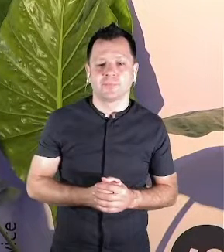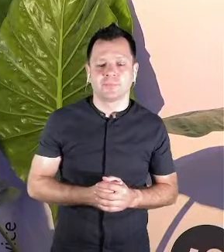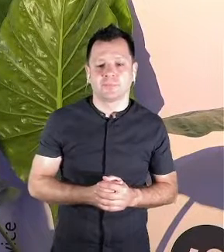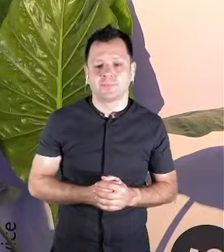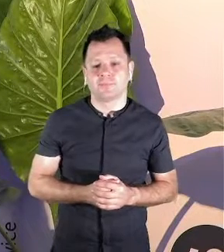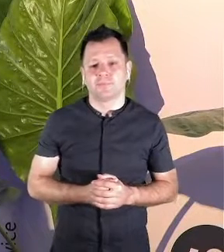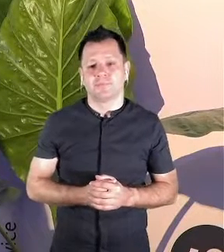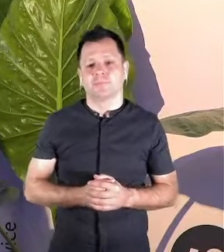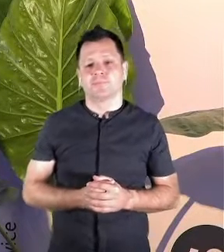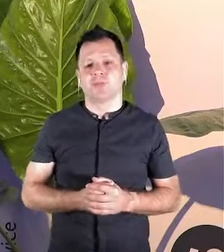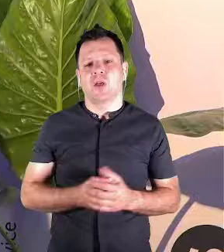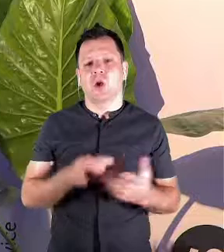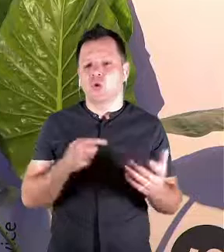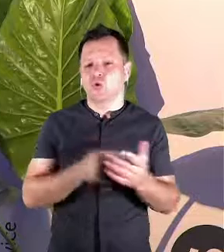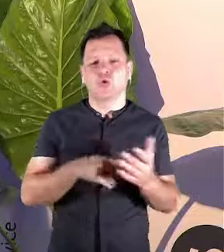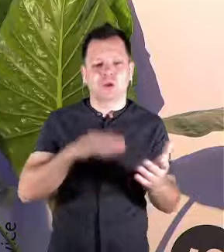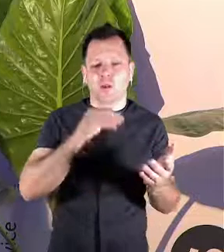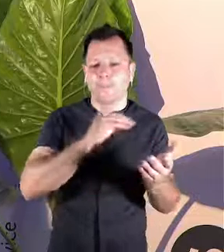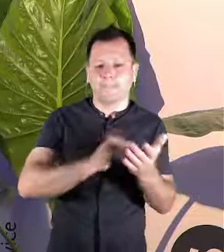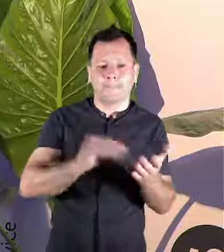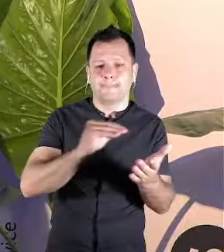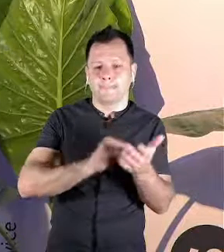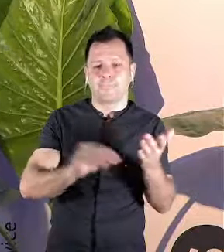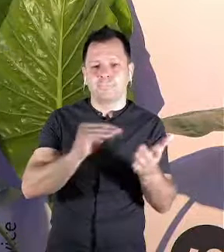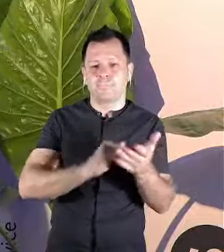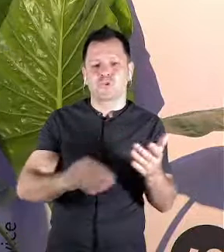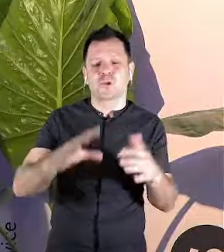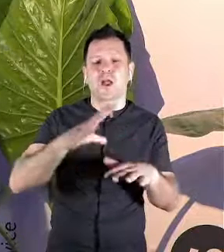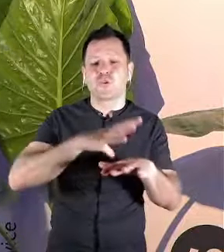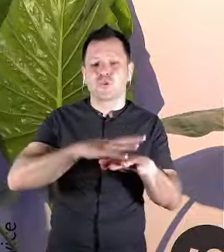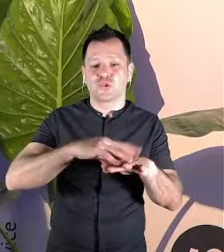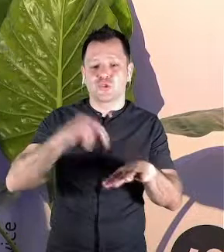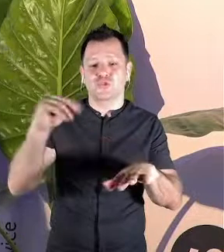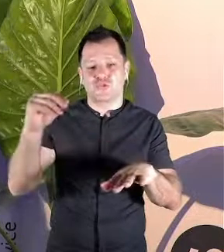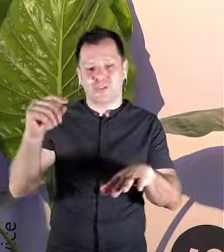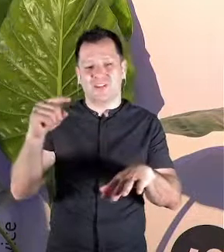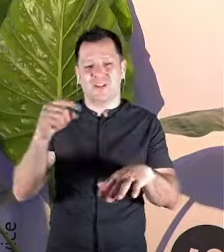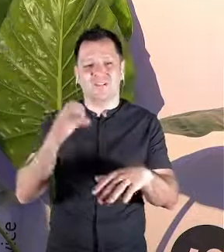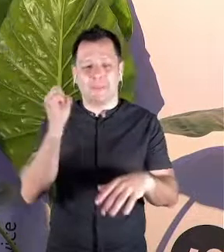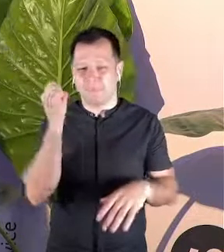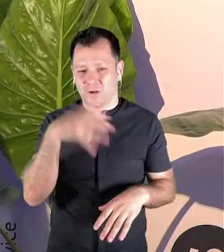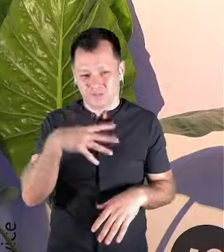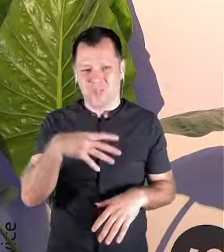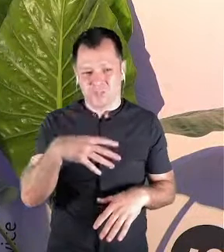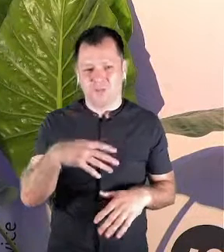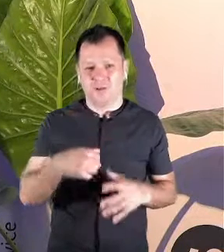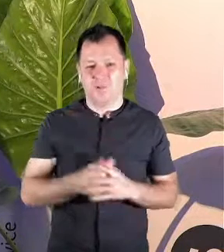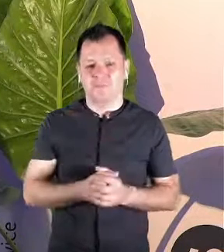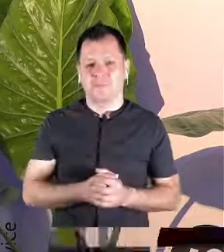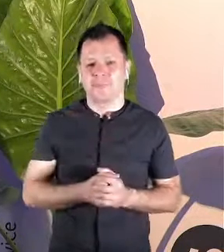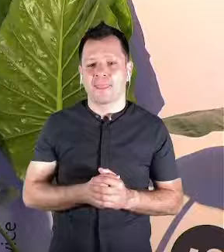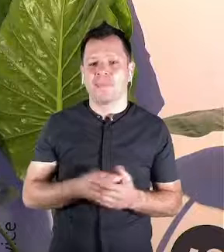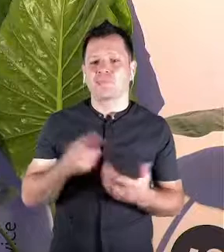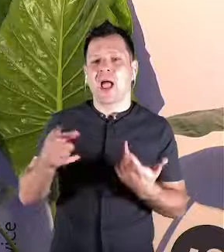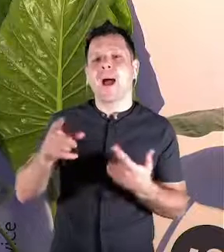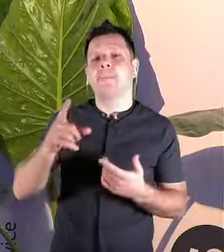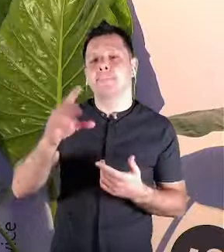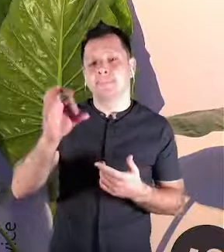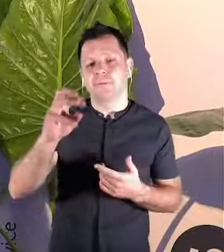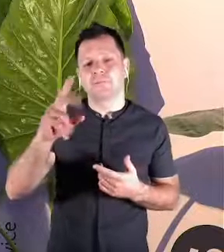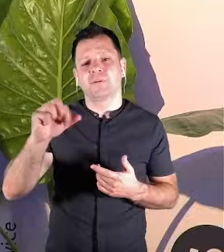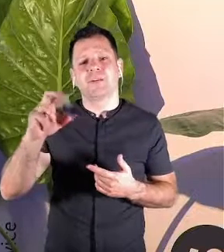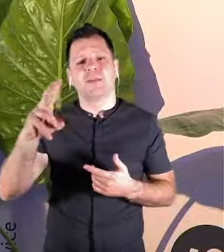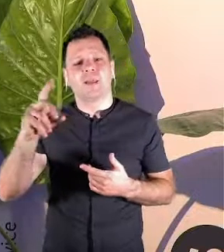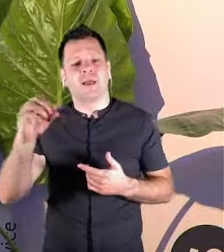Sweden, and it is not that Philip Springer is writing about that it's ugly in Poland. It doesn't matter where we are